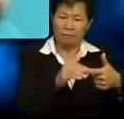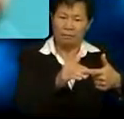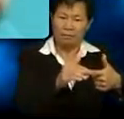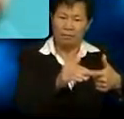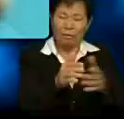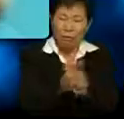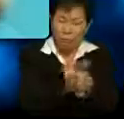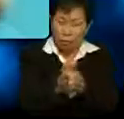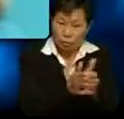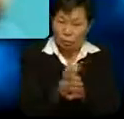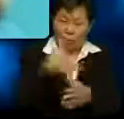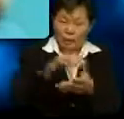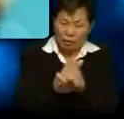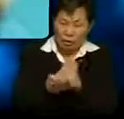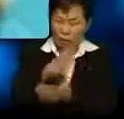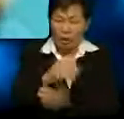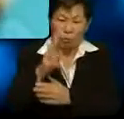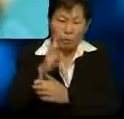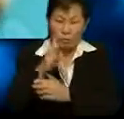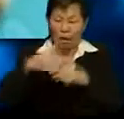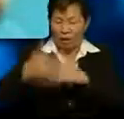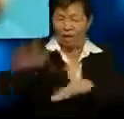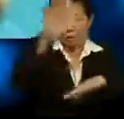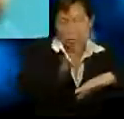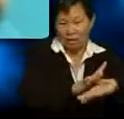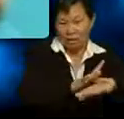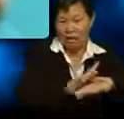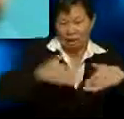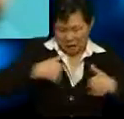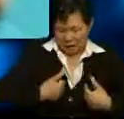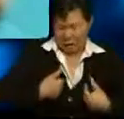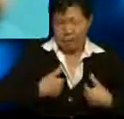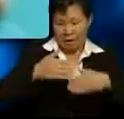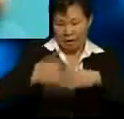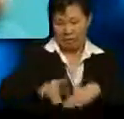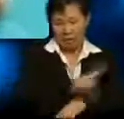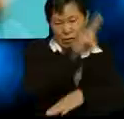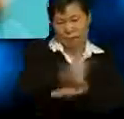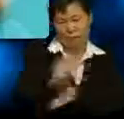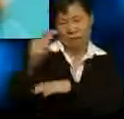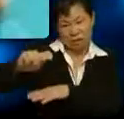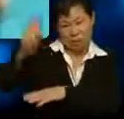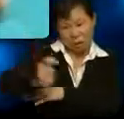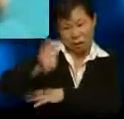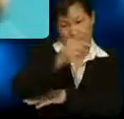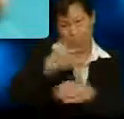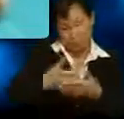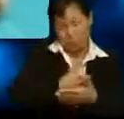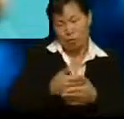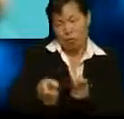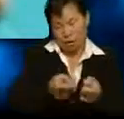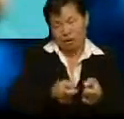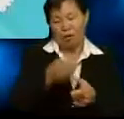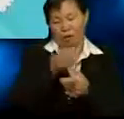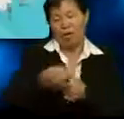Wash your hands with soap and water after you touch an animal, after using the toilet, and before you handle